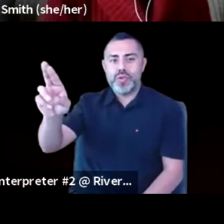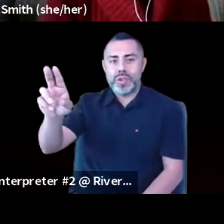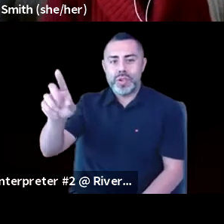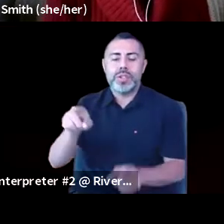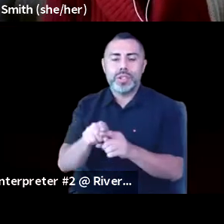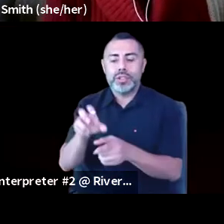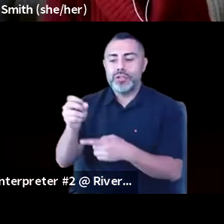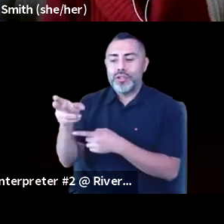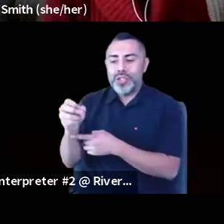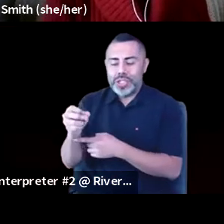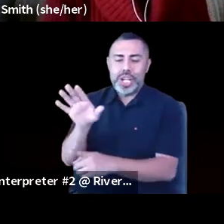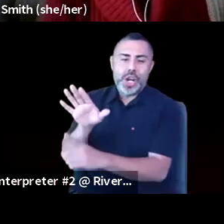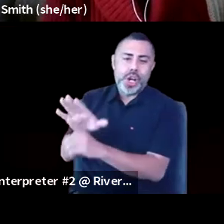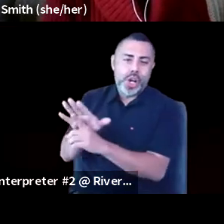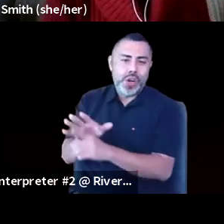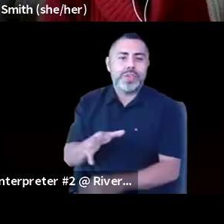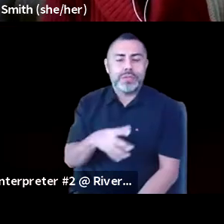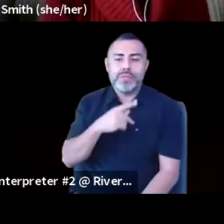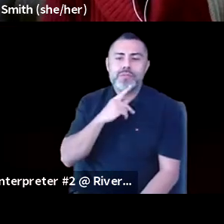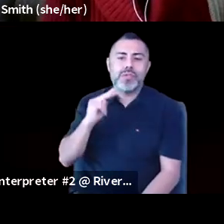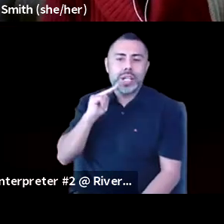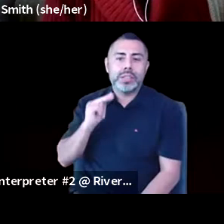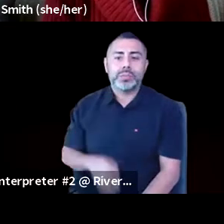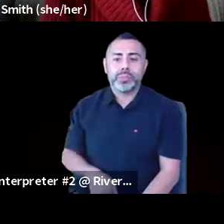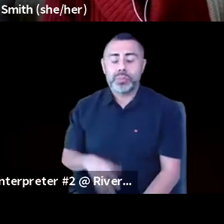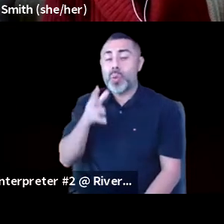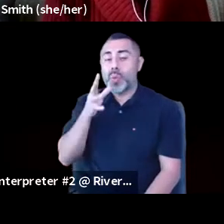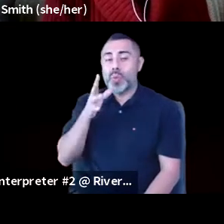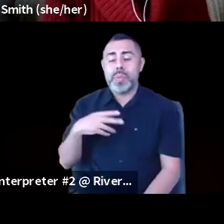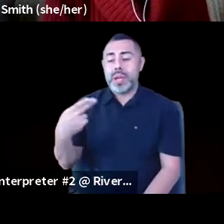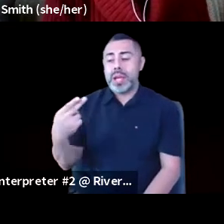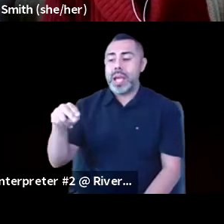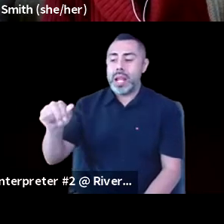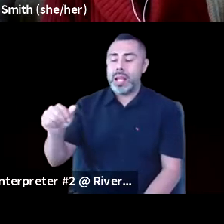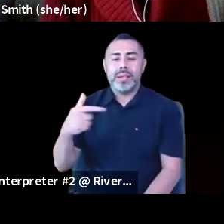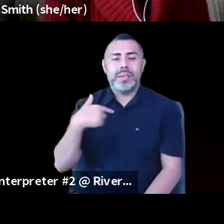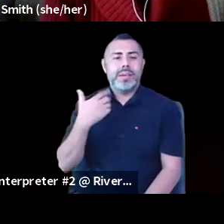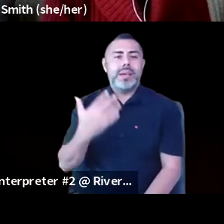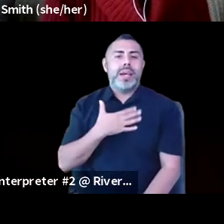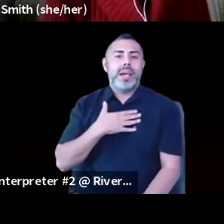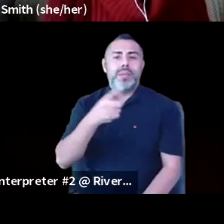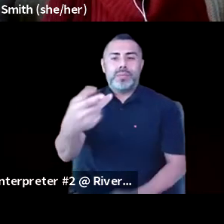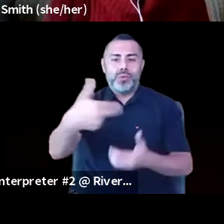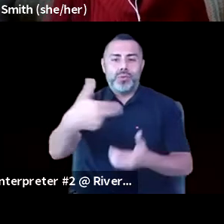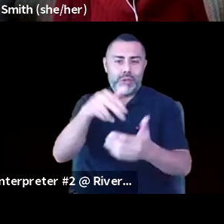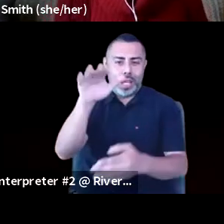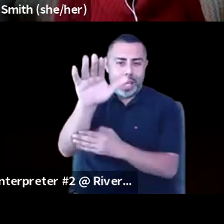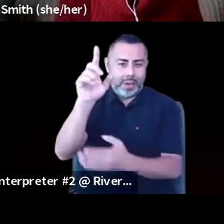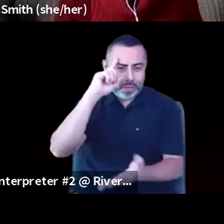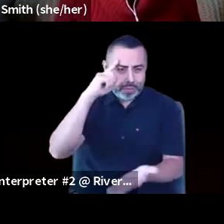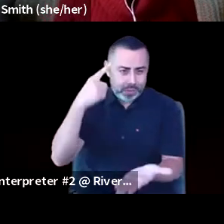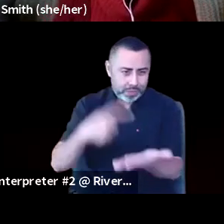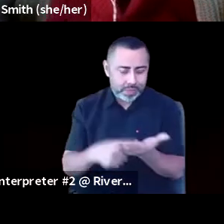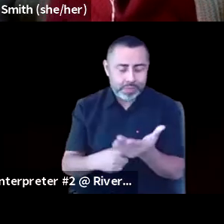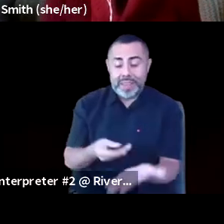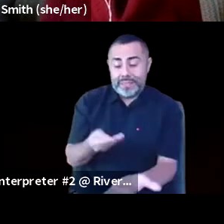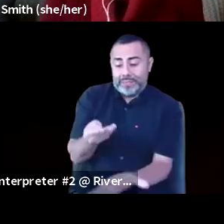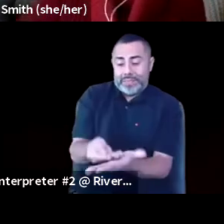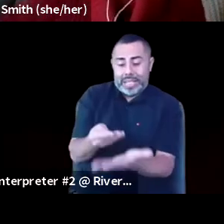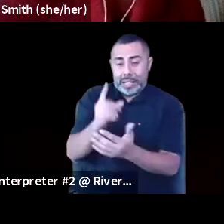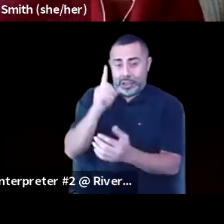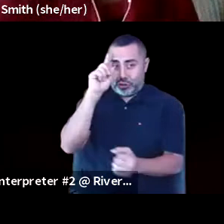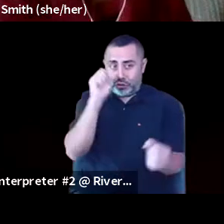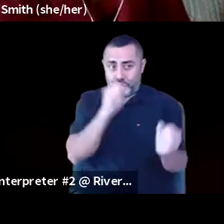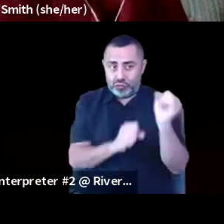Excellent. And we're glad you've joined us this afternoon to explore financial strategies for individual artists with the brilliant and generous Amy